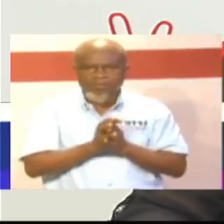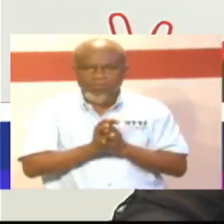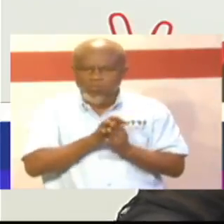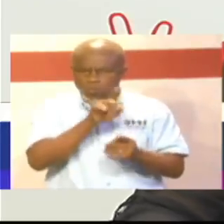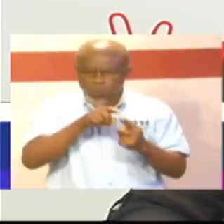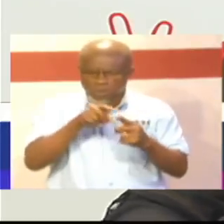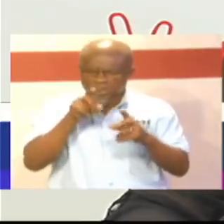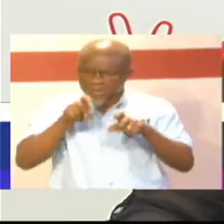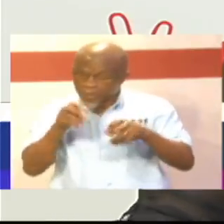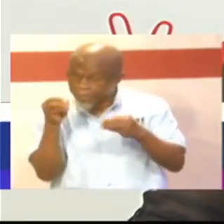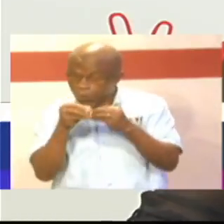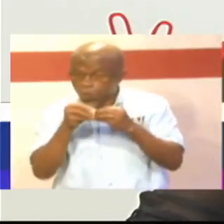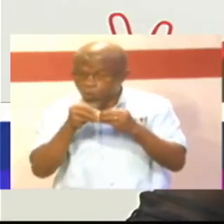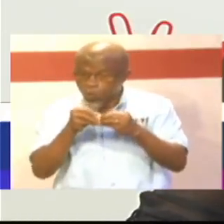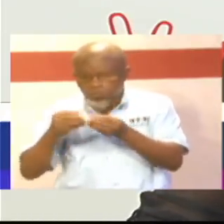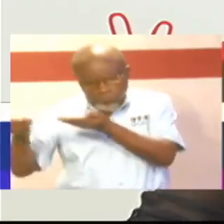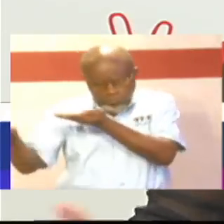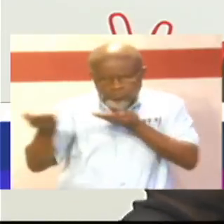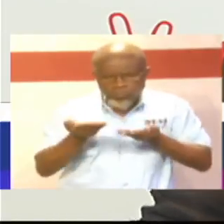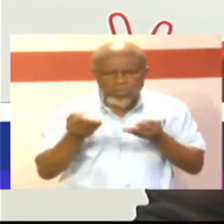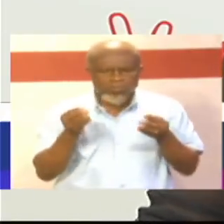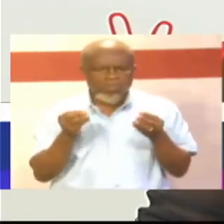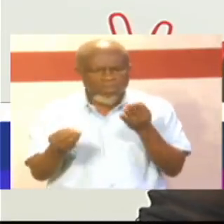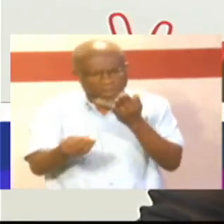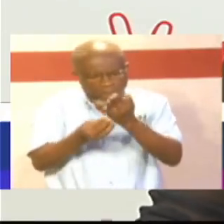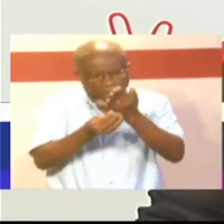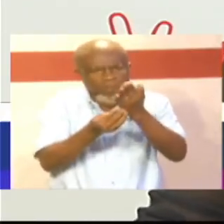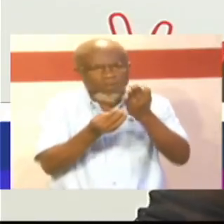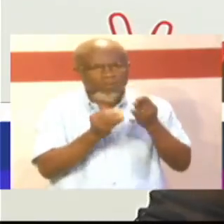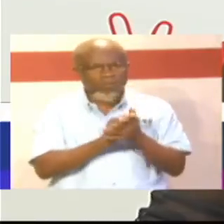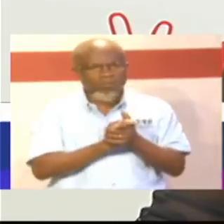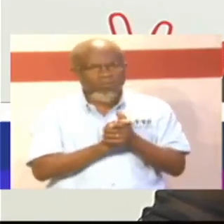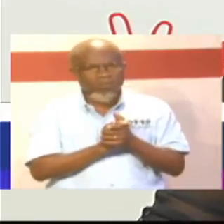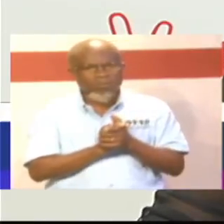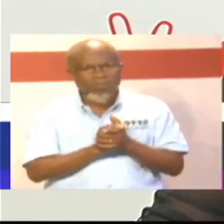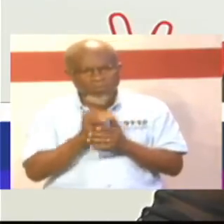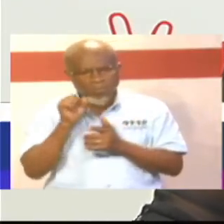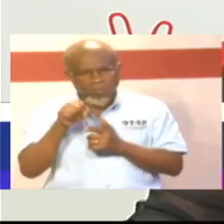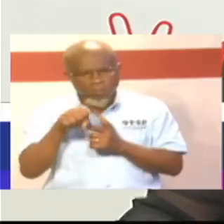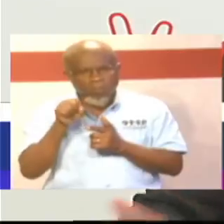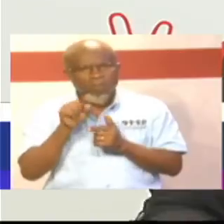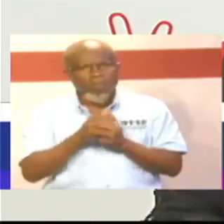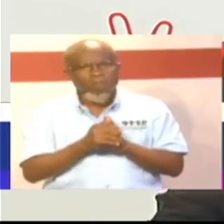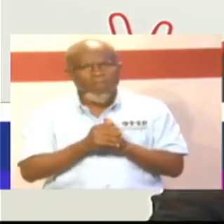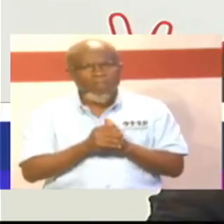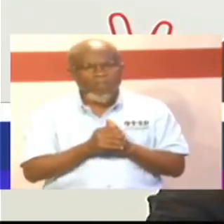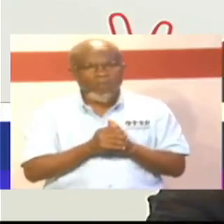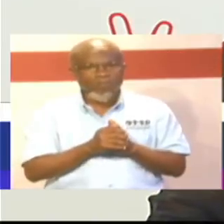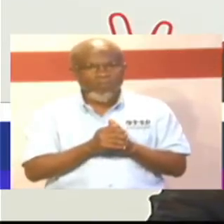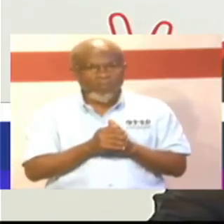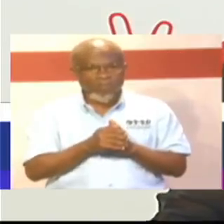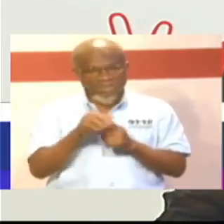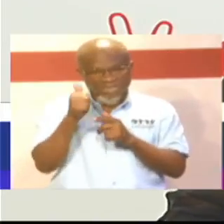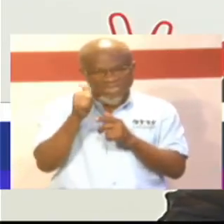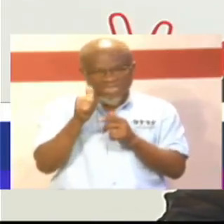beds and the advice of our clinicians and the clinical teams to increase the number of beds. We added 10 beds at the